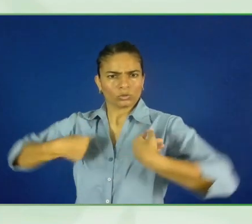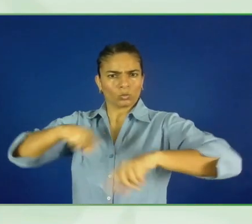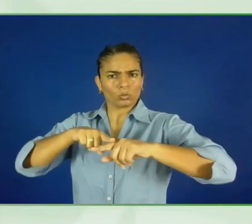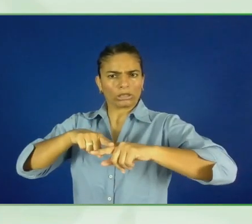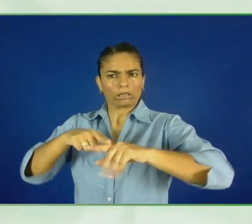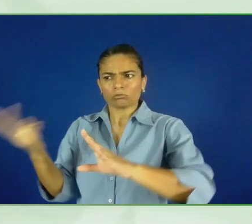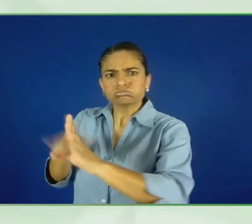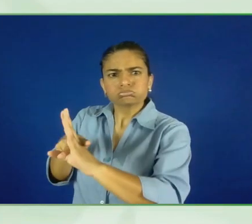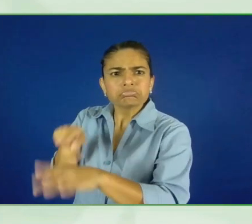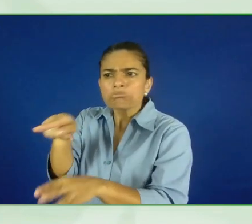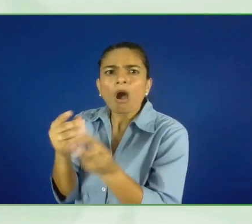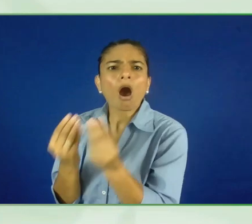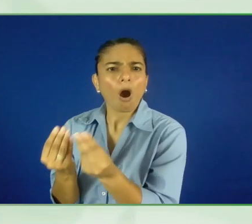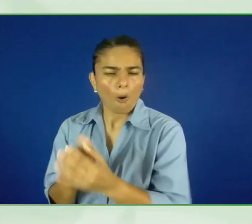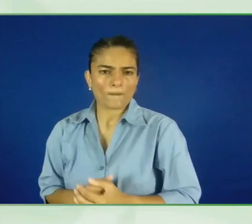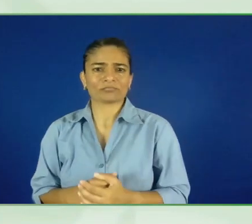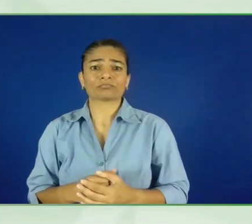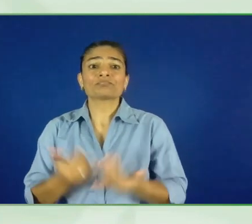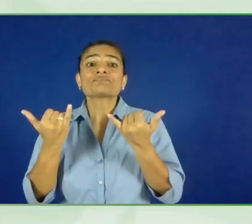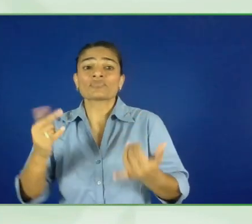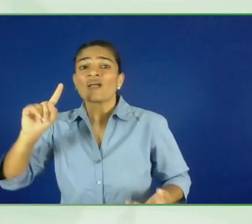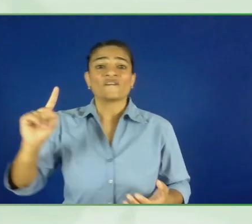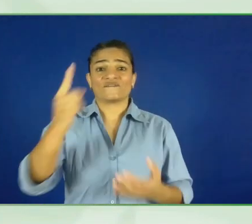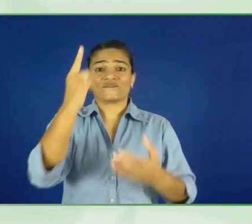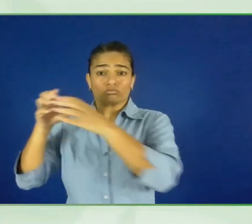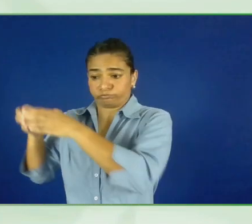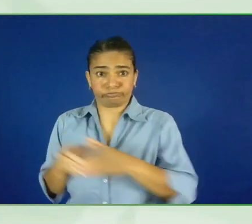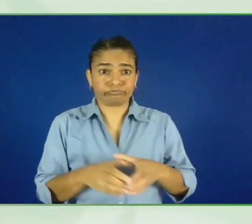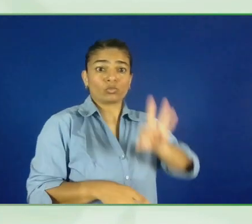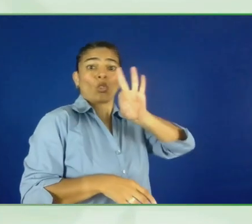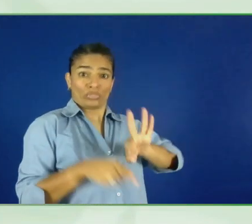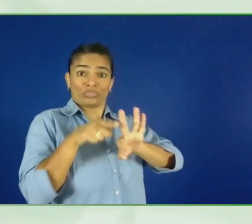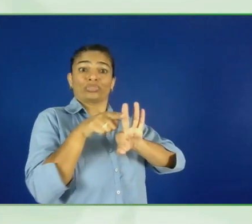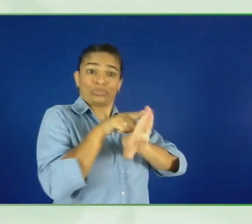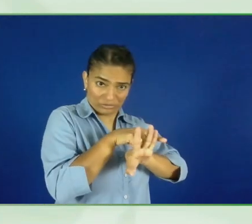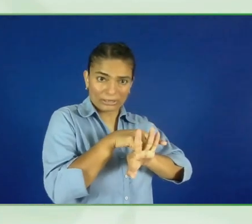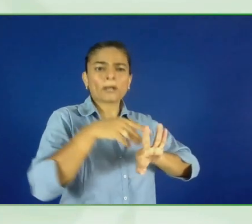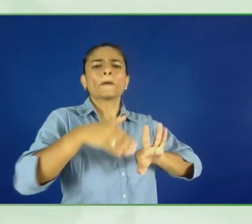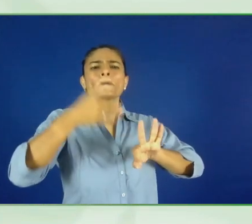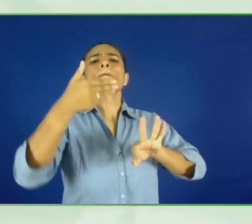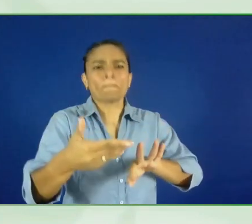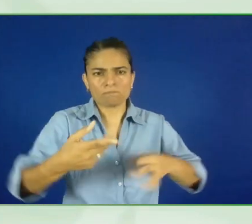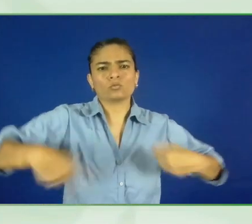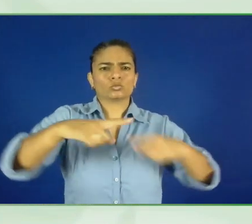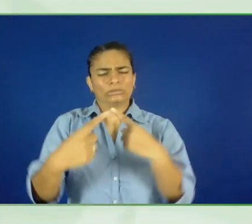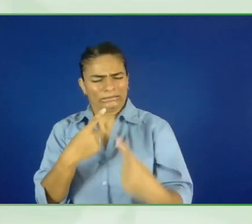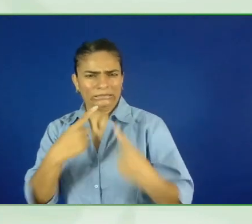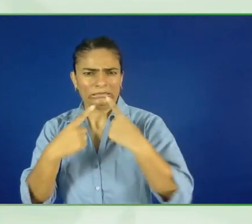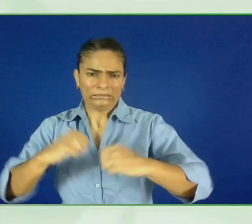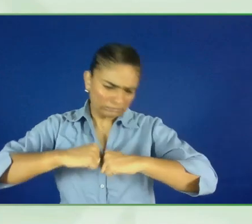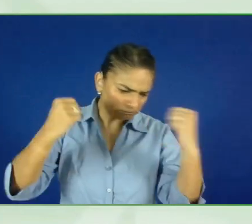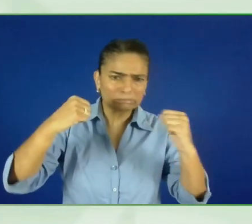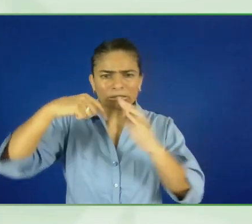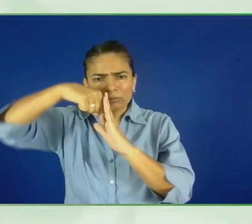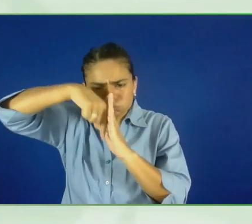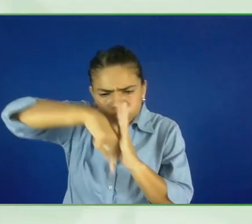of presentations and then also an in-depth discussion. We have only structured this roughly